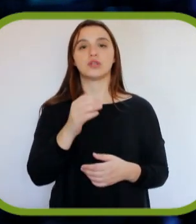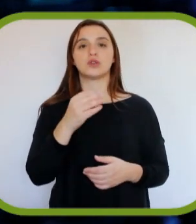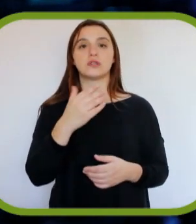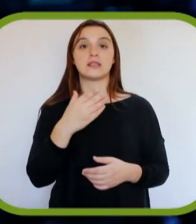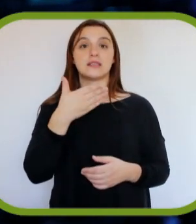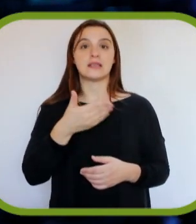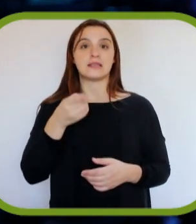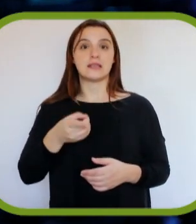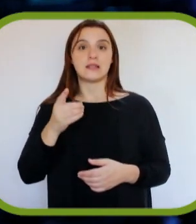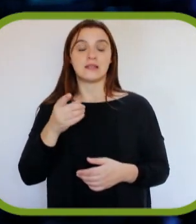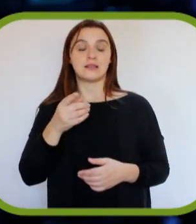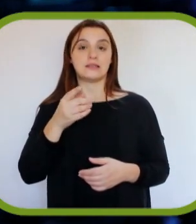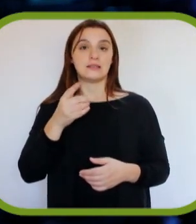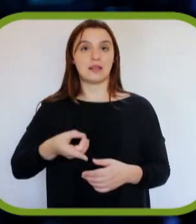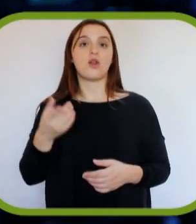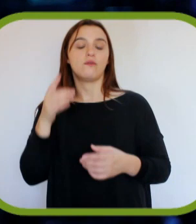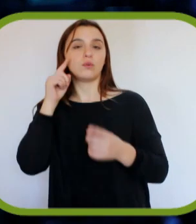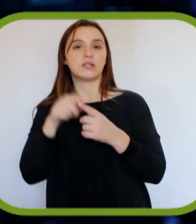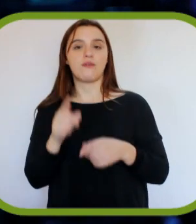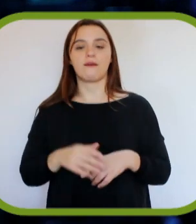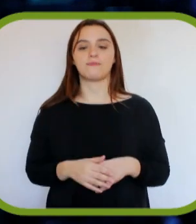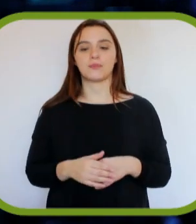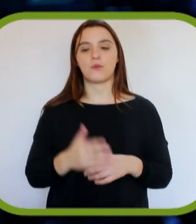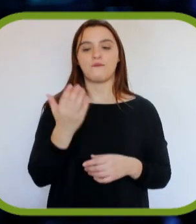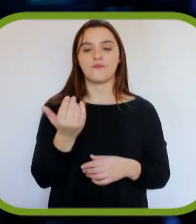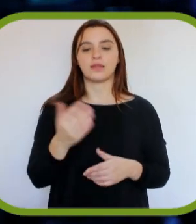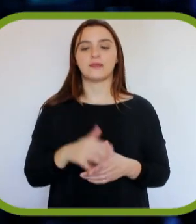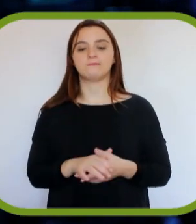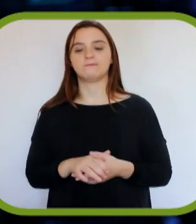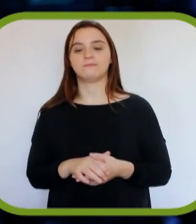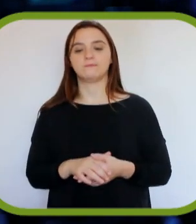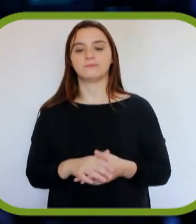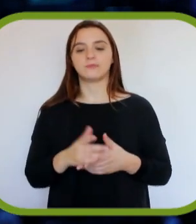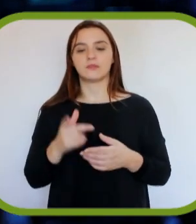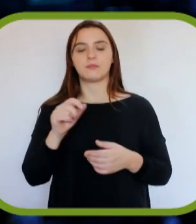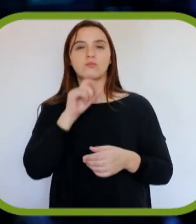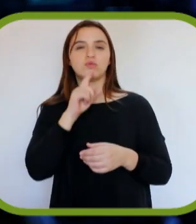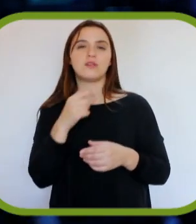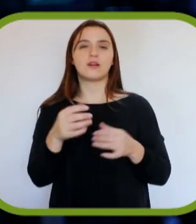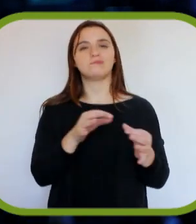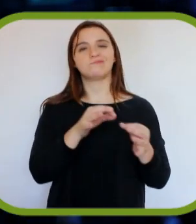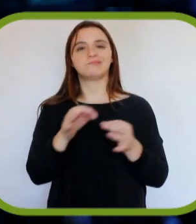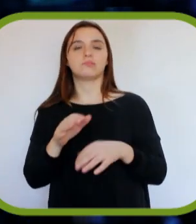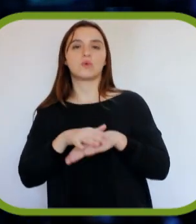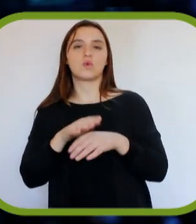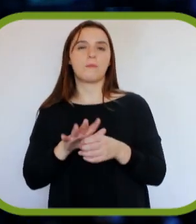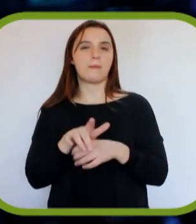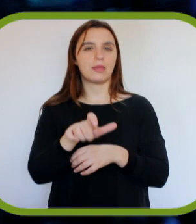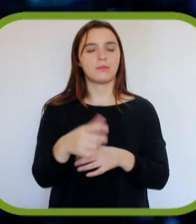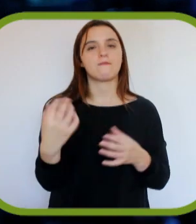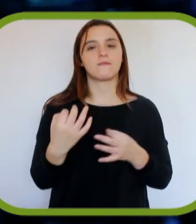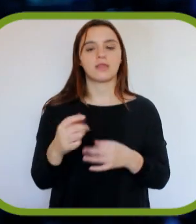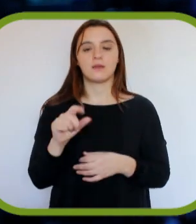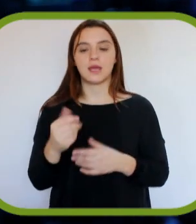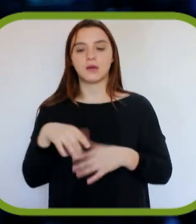of the 169 targets. So we have a lot of distance to go. There's been some, I think, some setbacks as a result of the COVID pandemic and